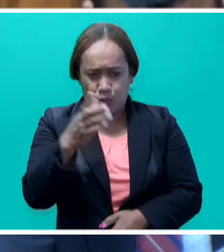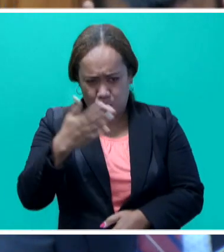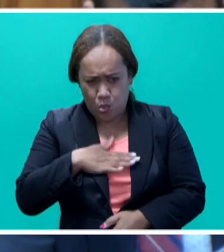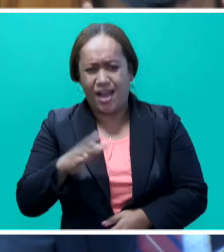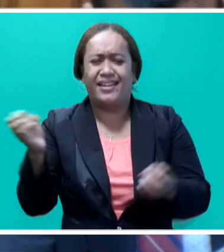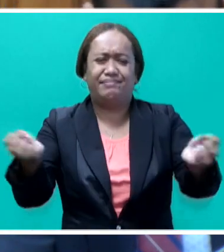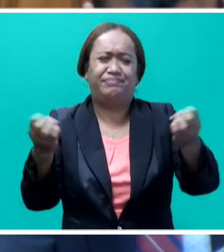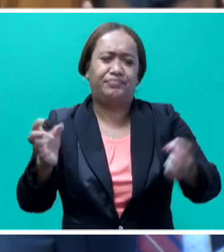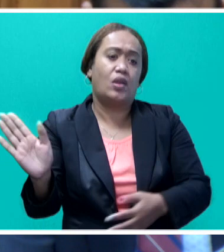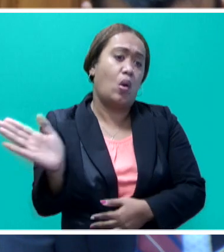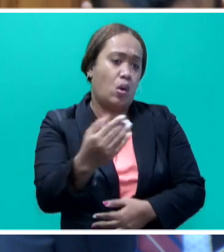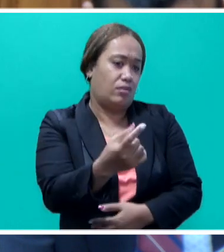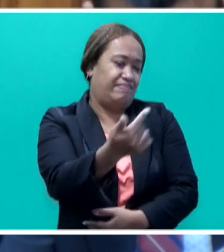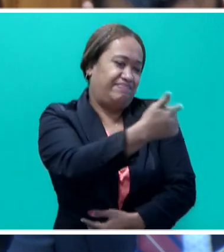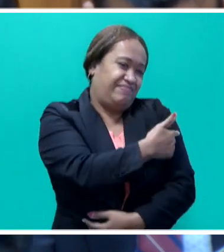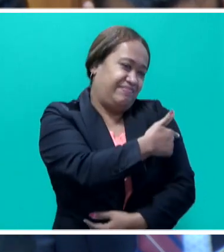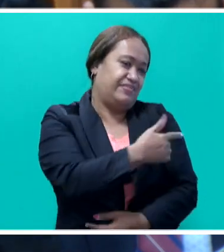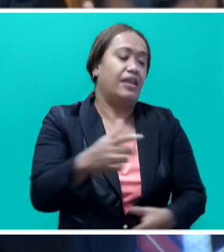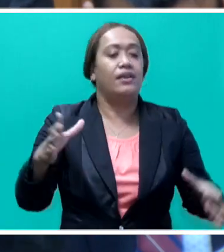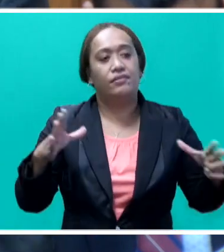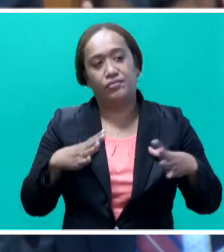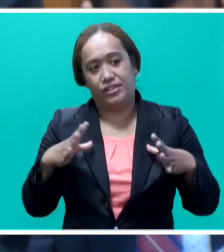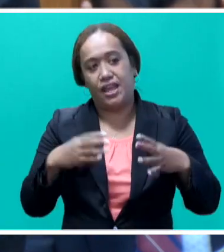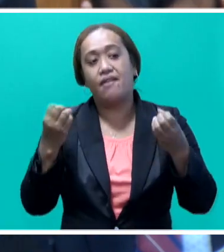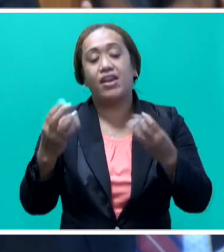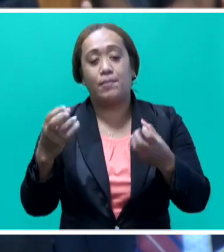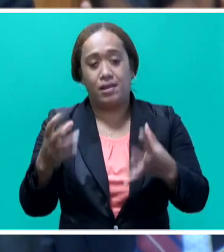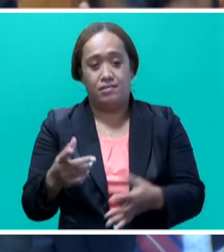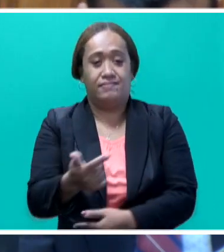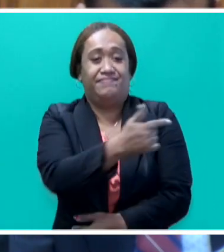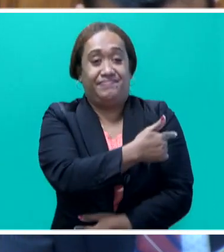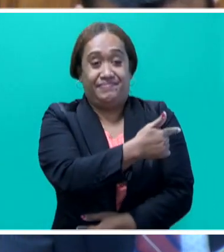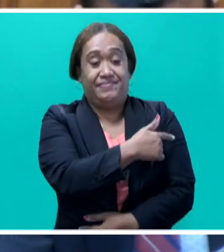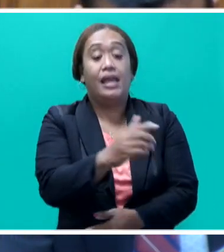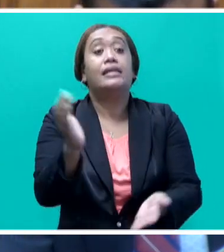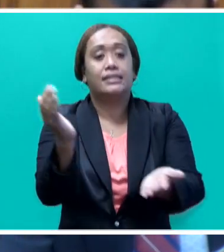receive something that is free and available, and that is vaccination, which